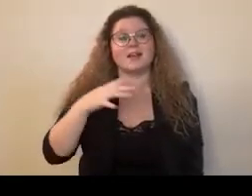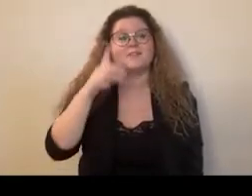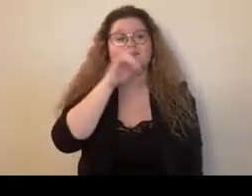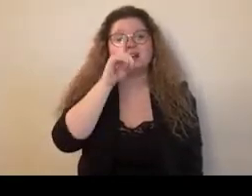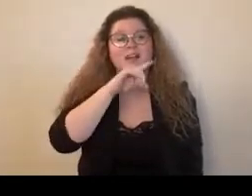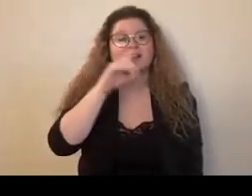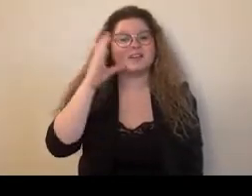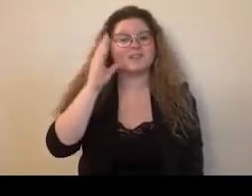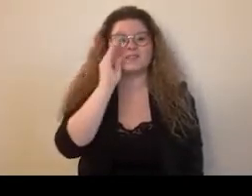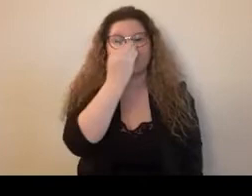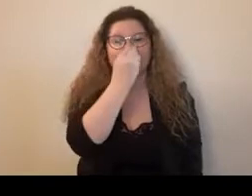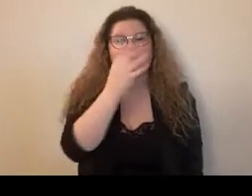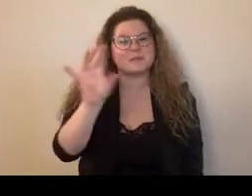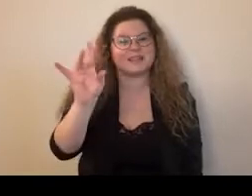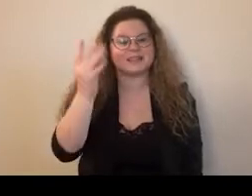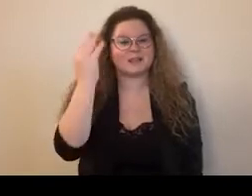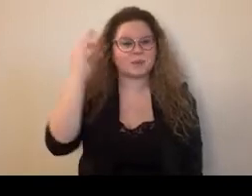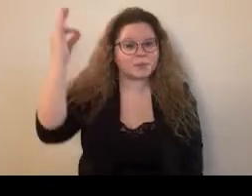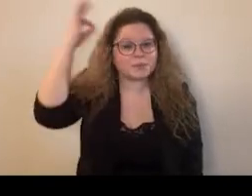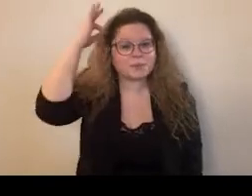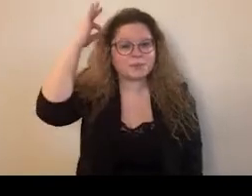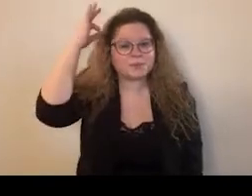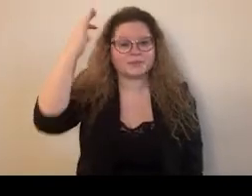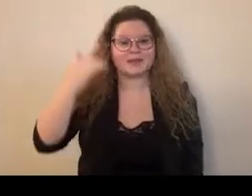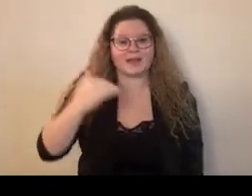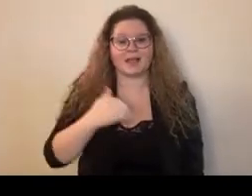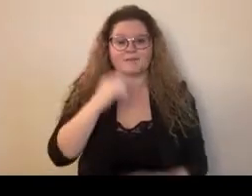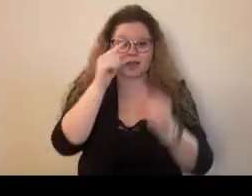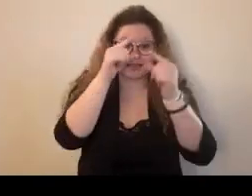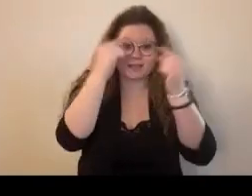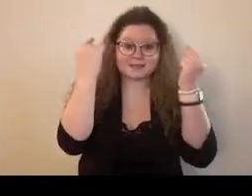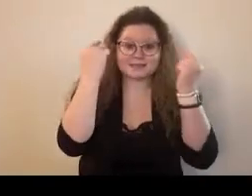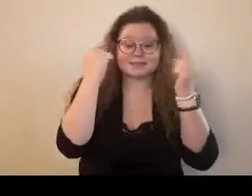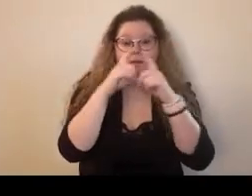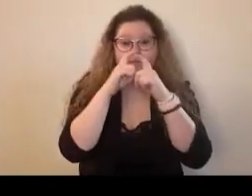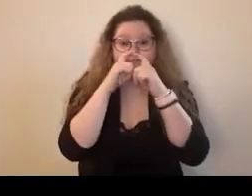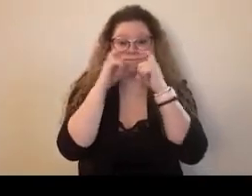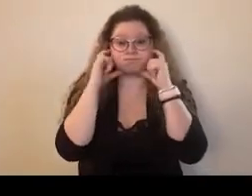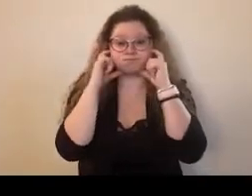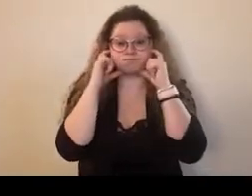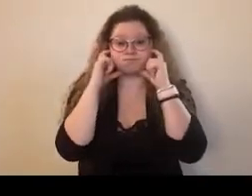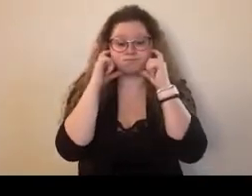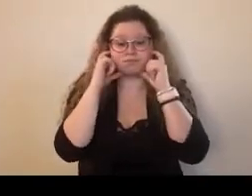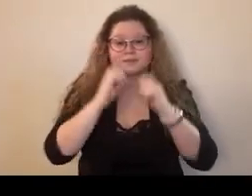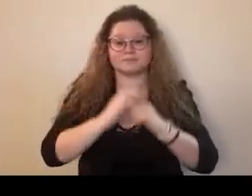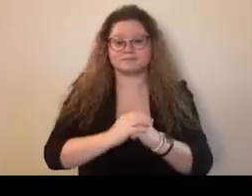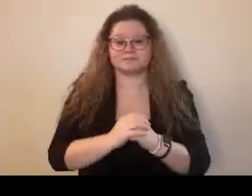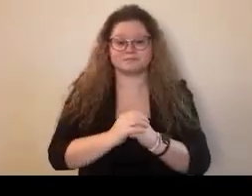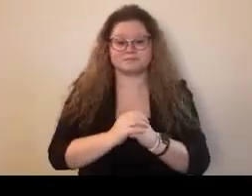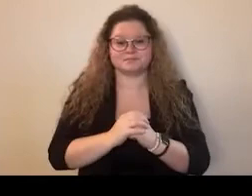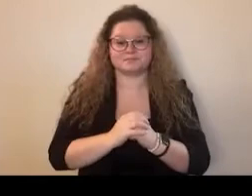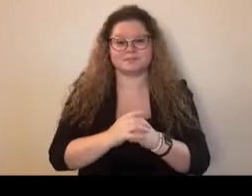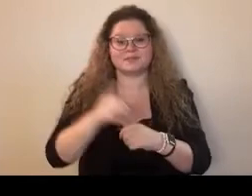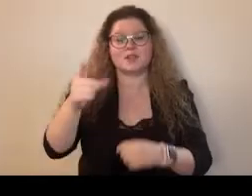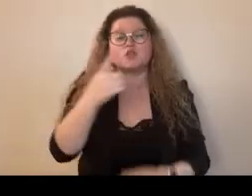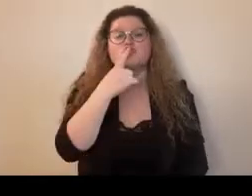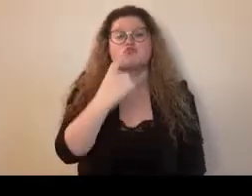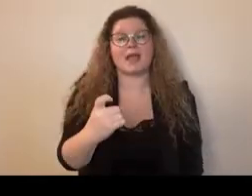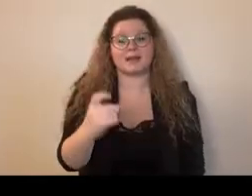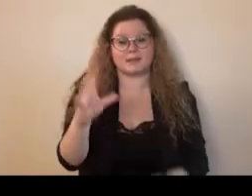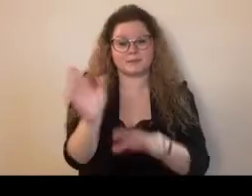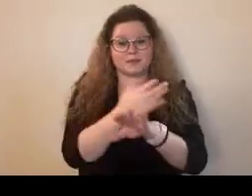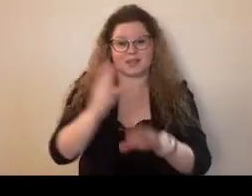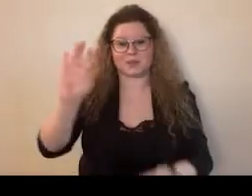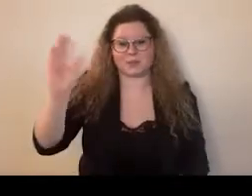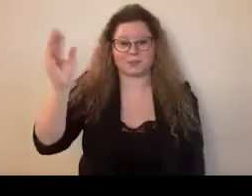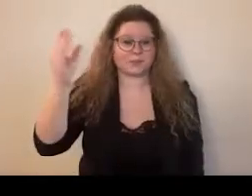hair. She's wearing glasses and a face mask over her nose and mouth. She has a bright red tambourine which